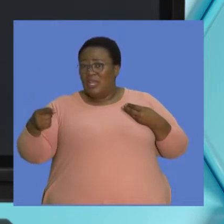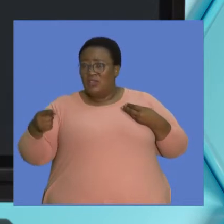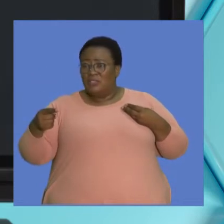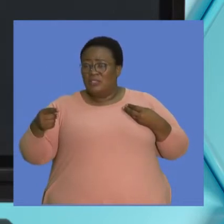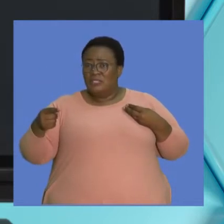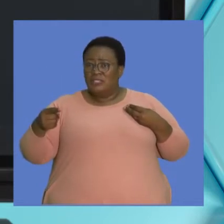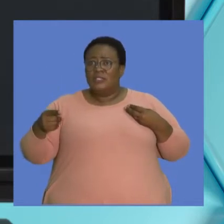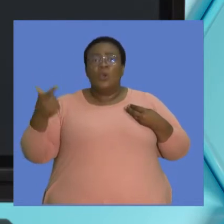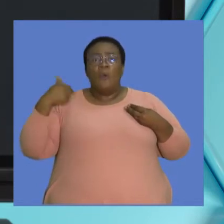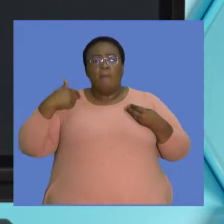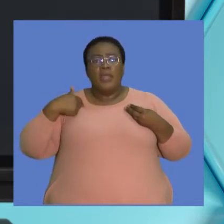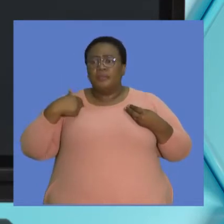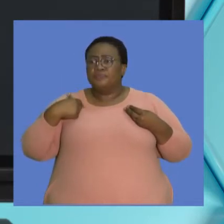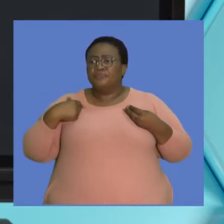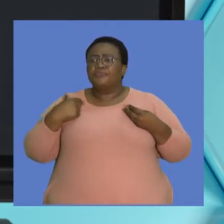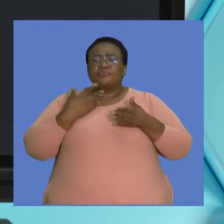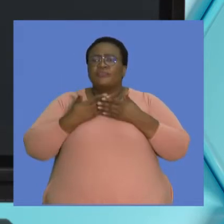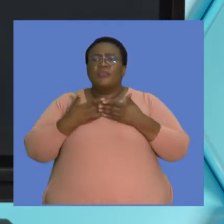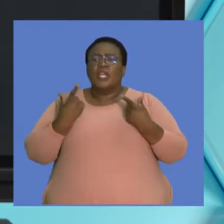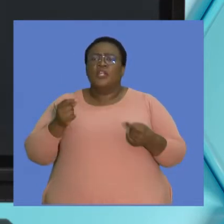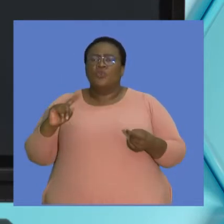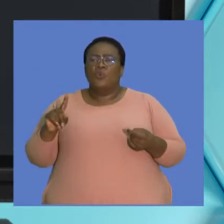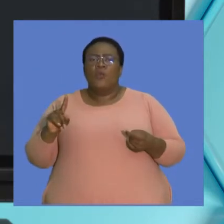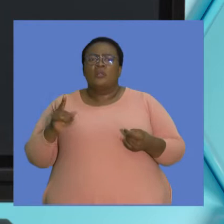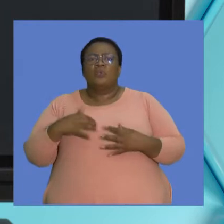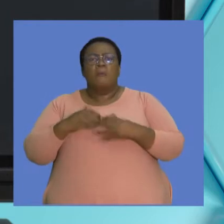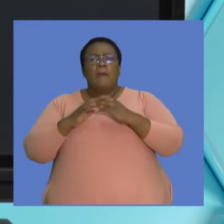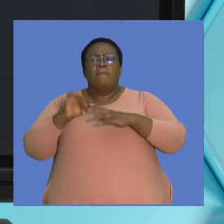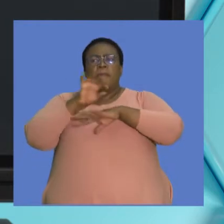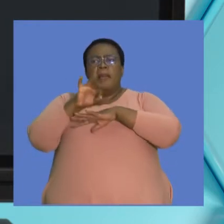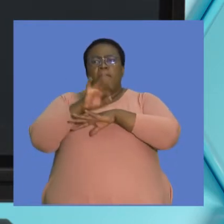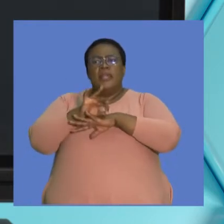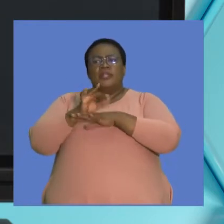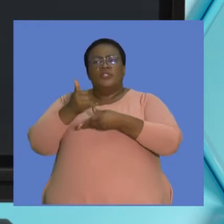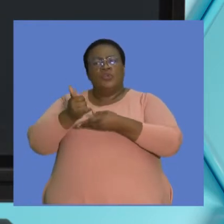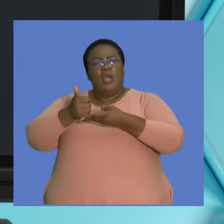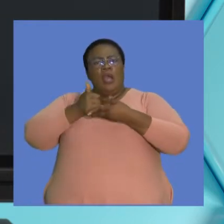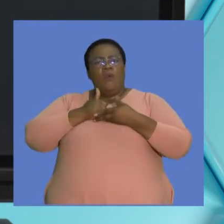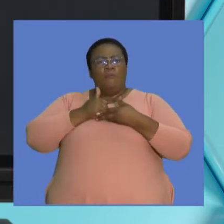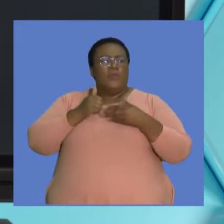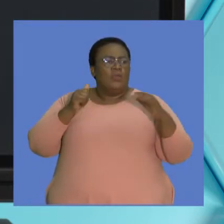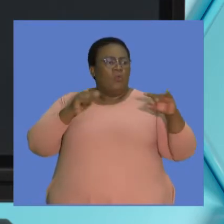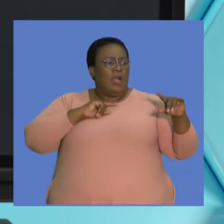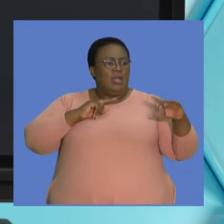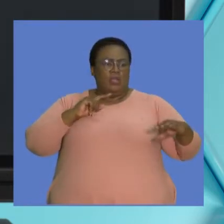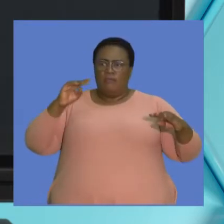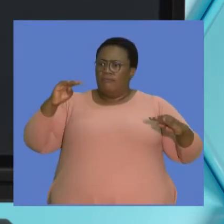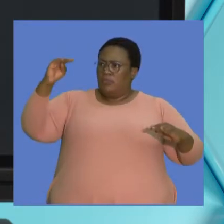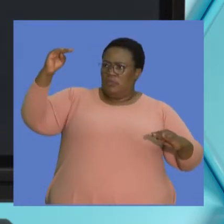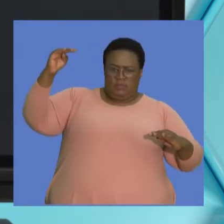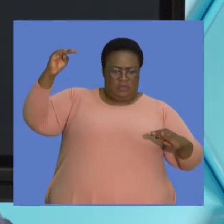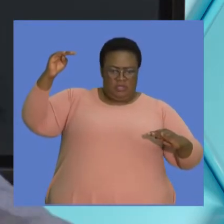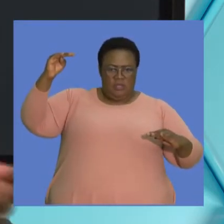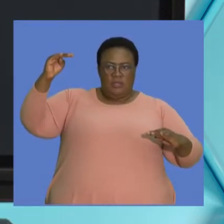I then do to try and come up with a plan that will help me to get that difference, so that as soon as I sell